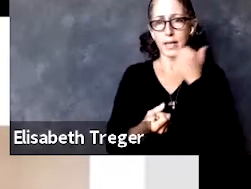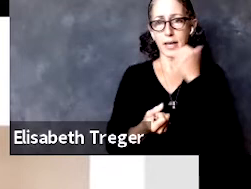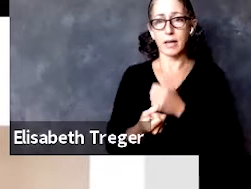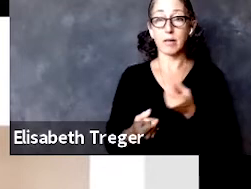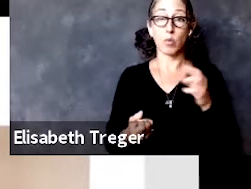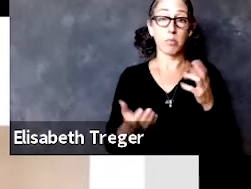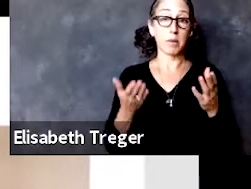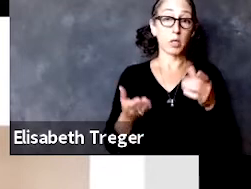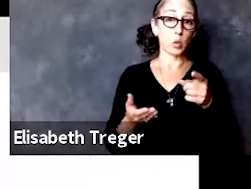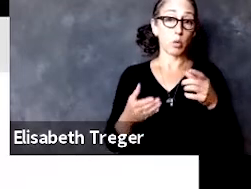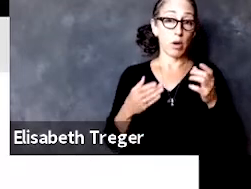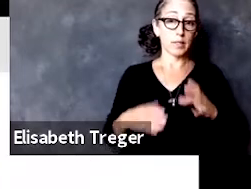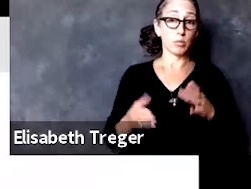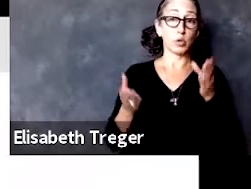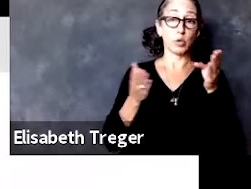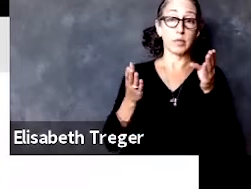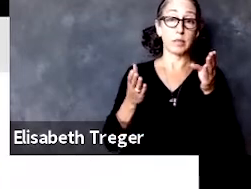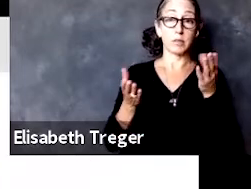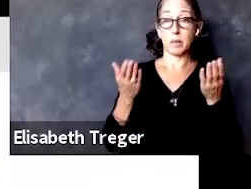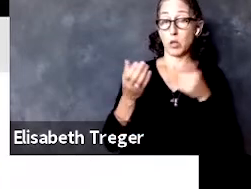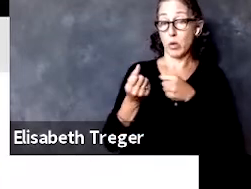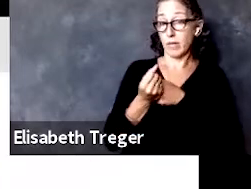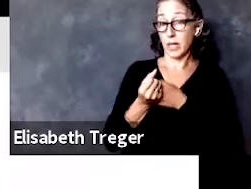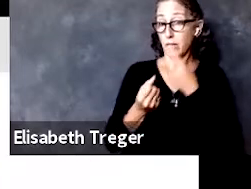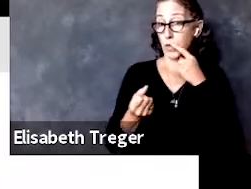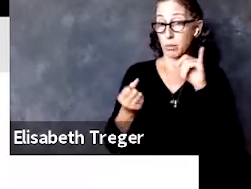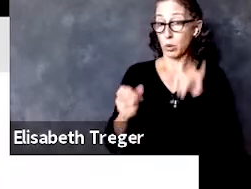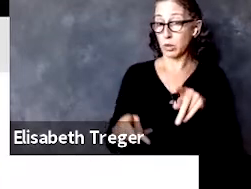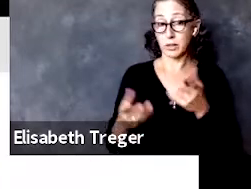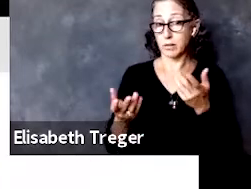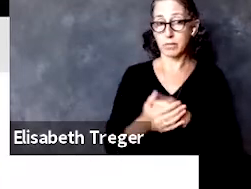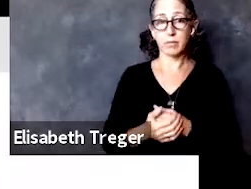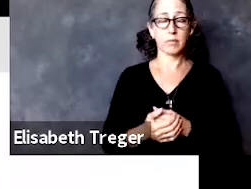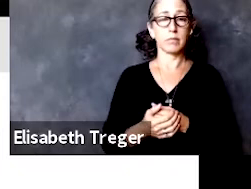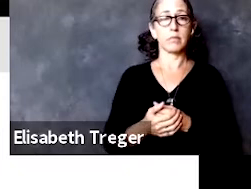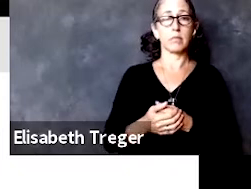make your case, you're being an advocate. But I want you to take